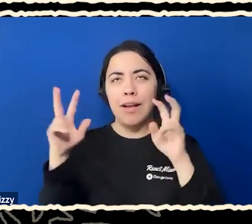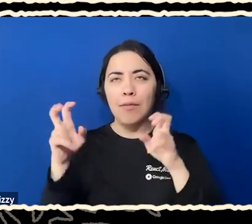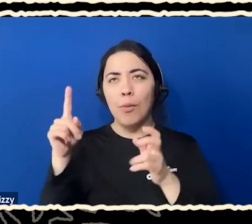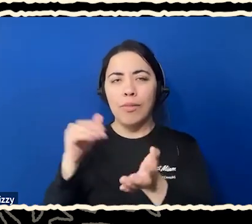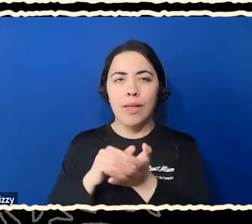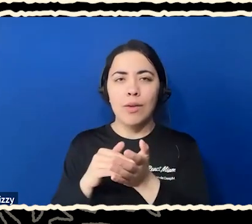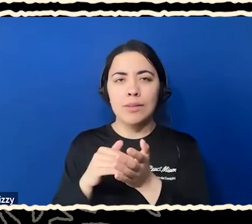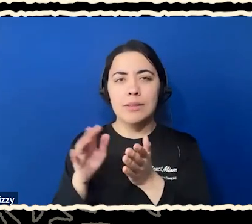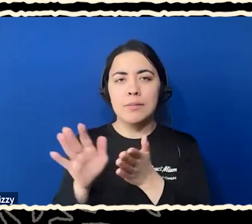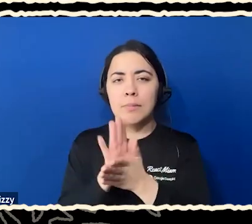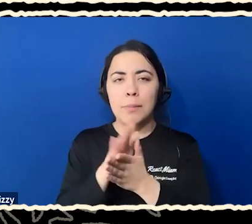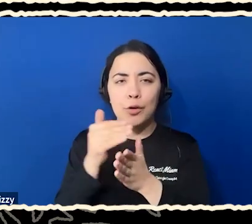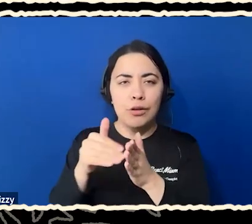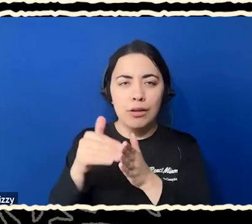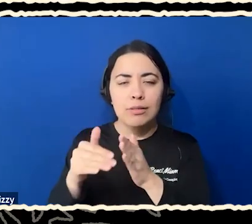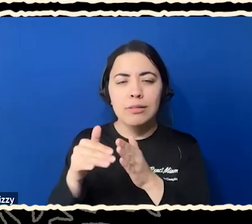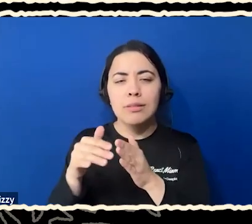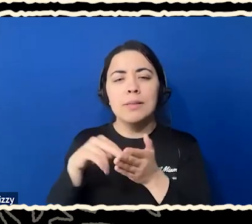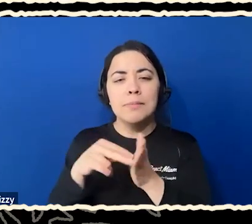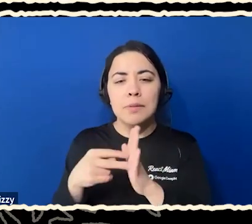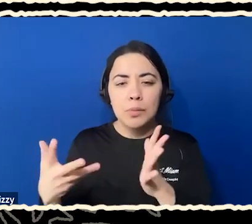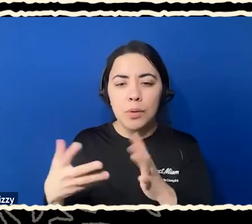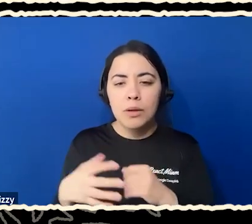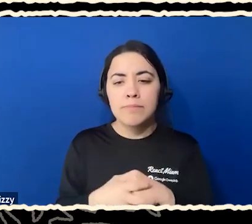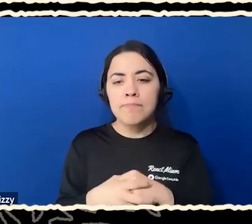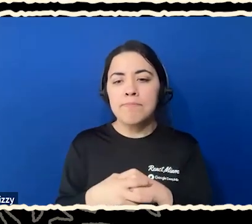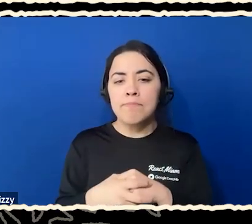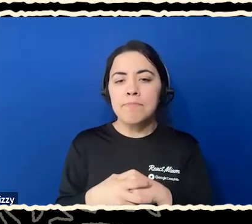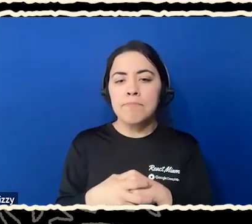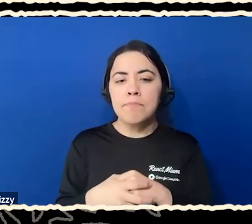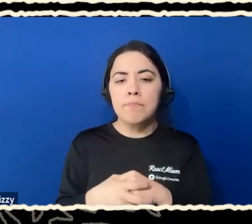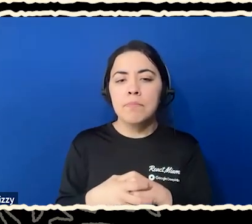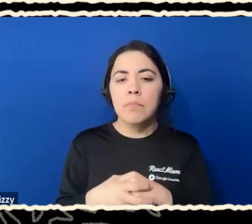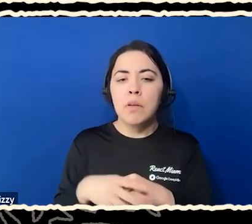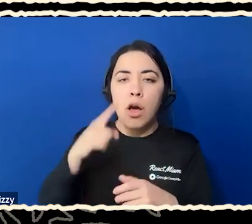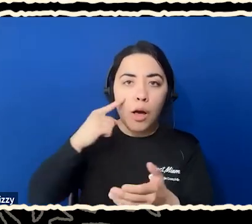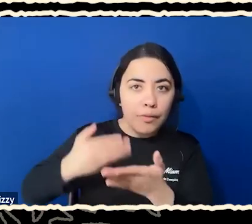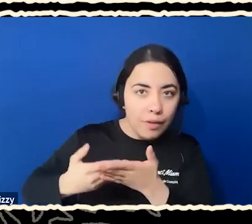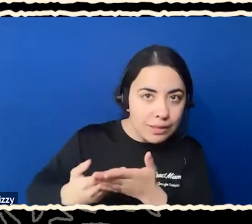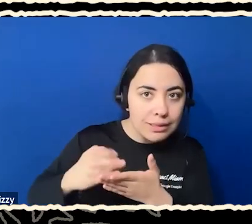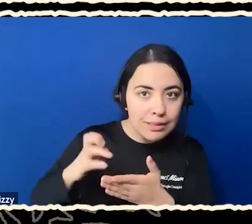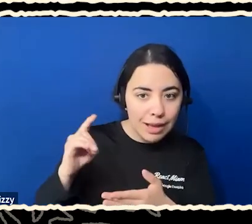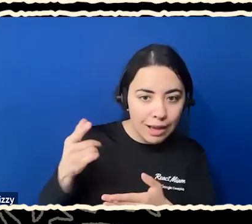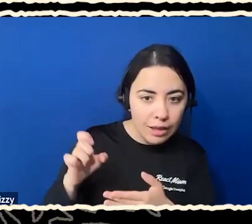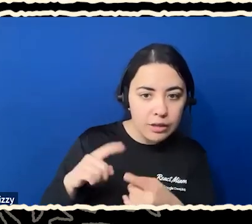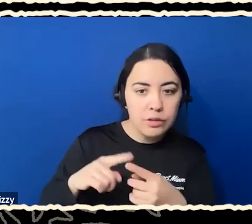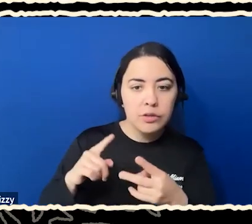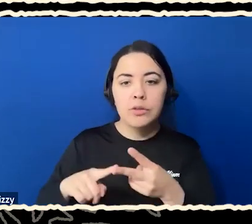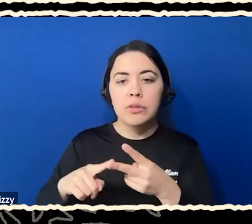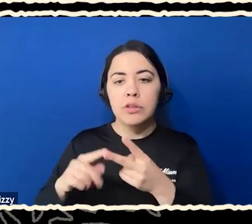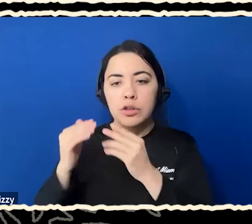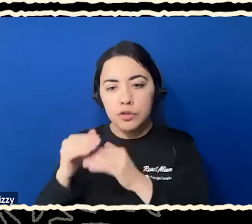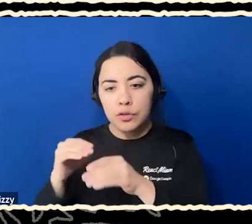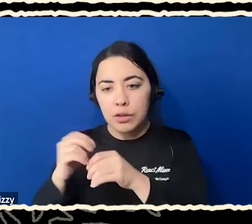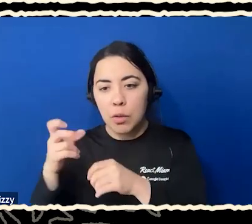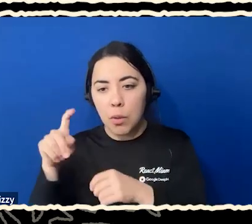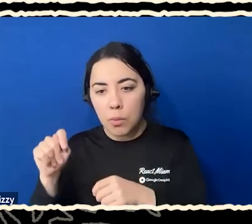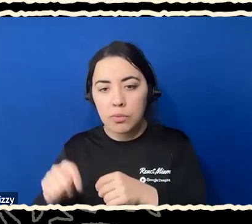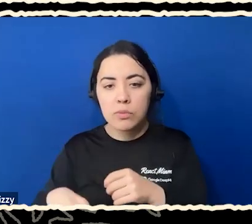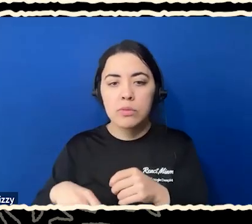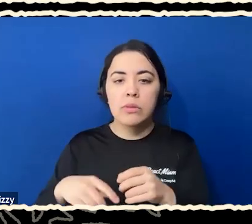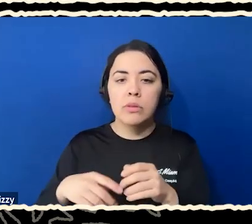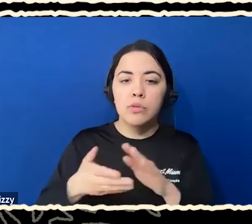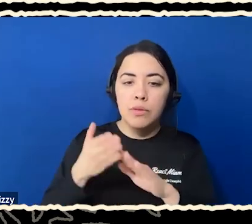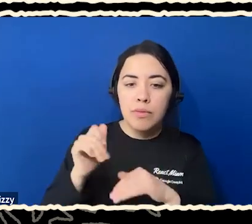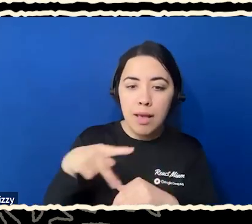authentication edges and constraints in the host that is running your application, or in our case, where your widget's being deployed.